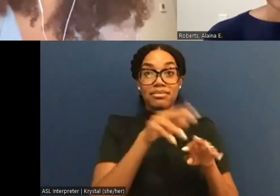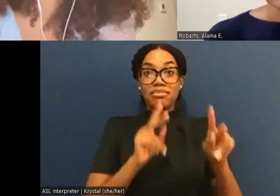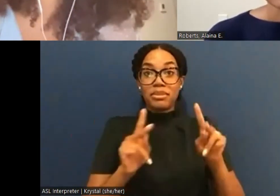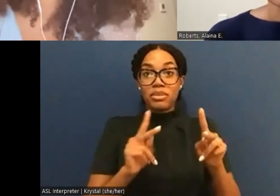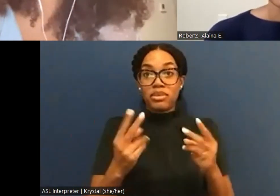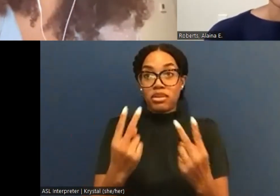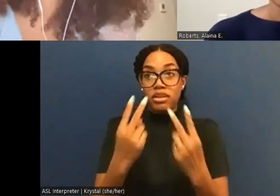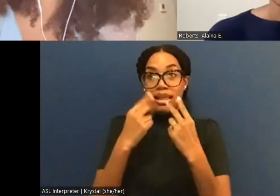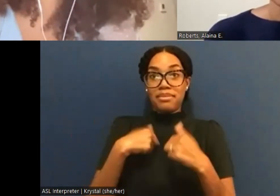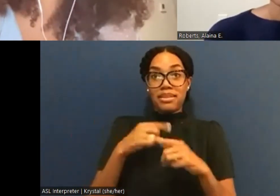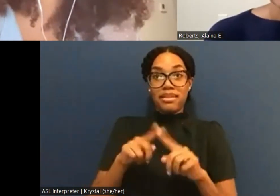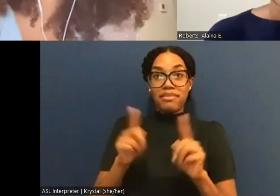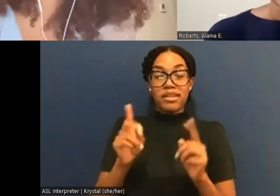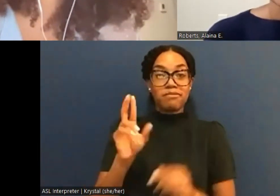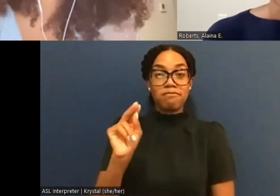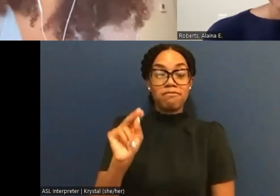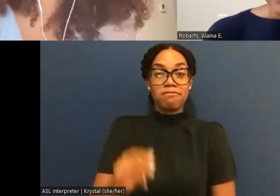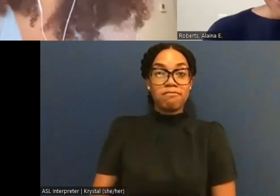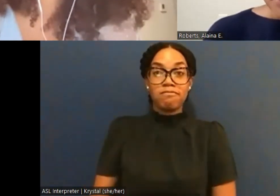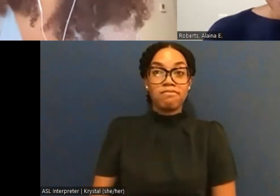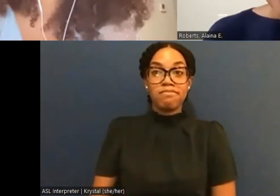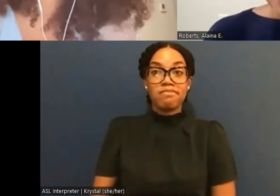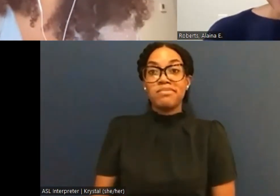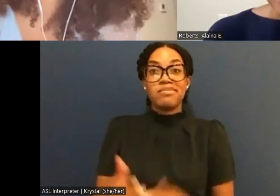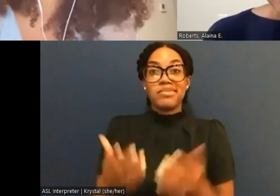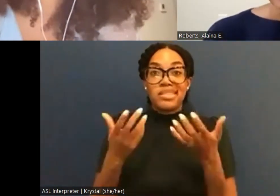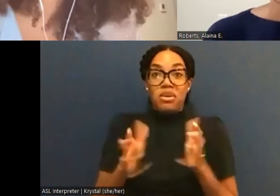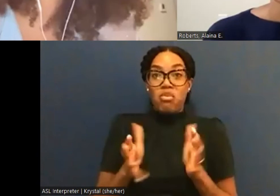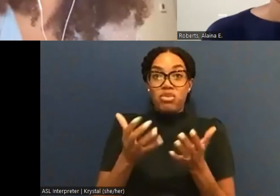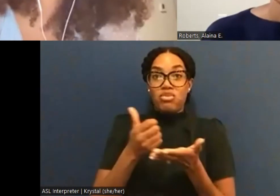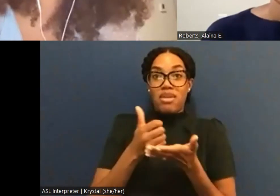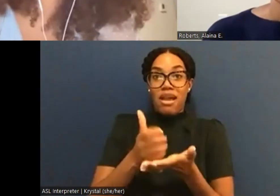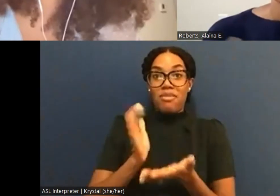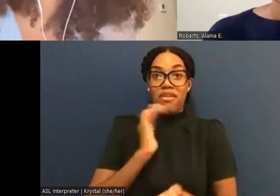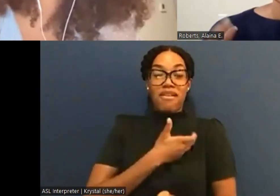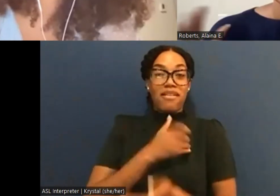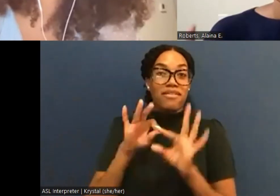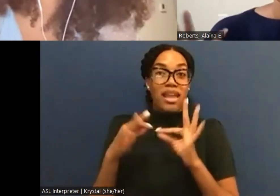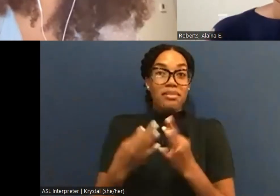differently about us. And they didn't want to help our families.